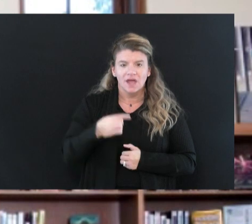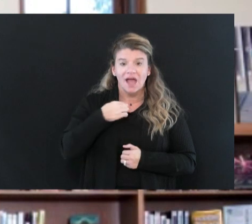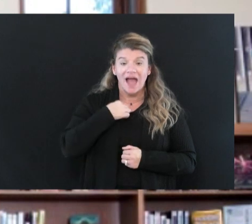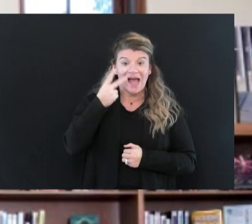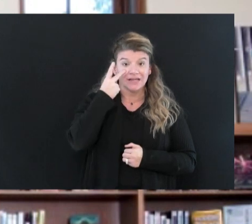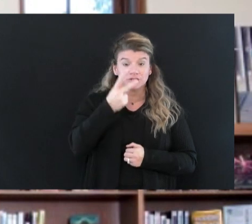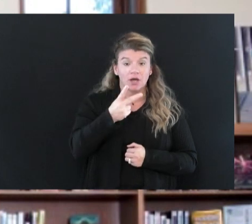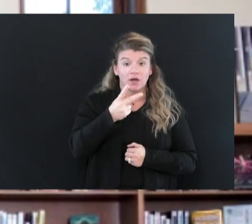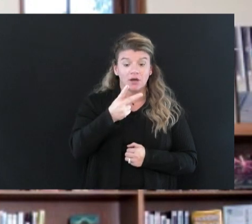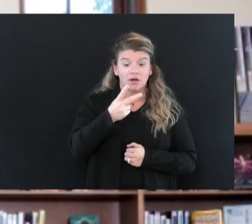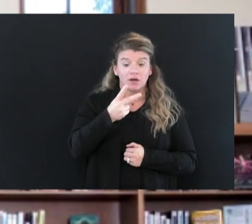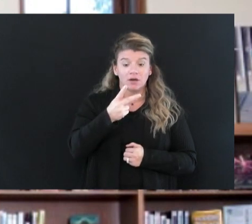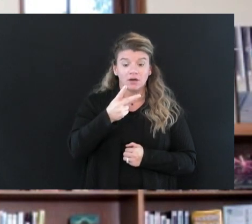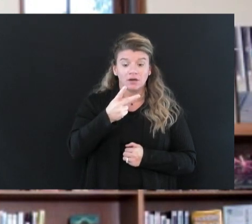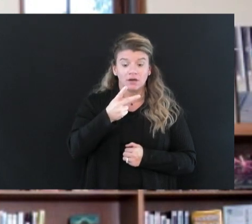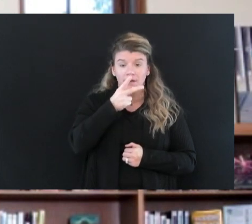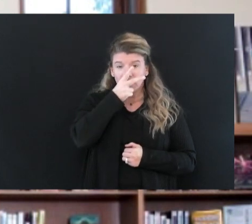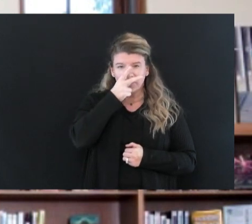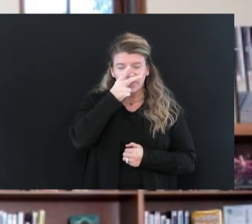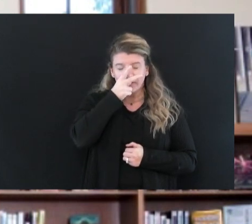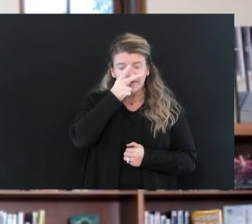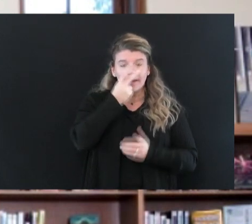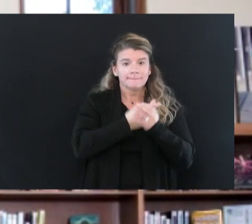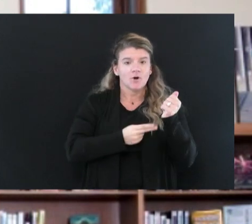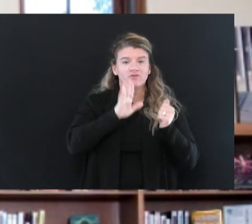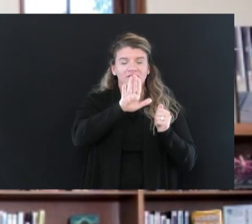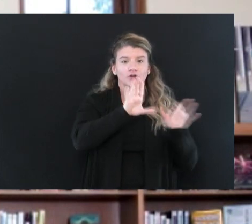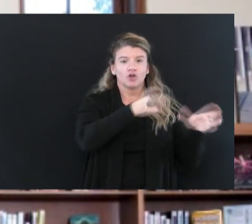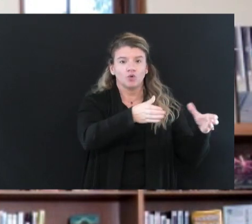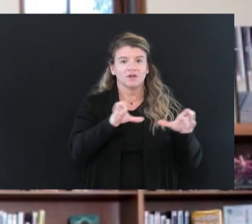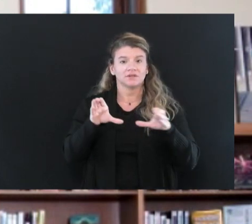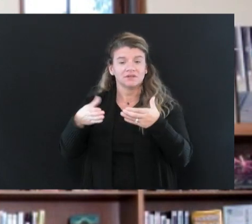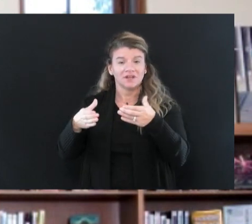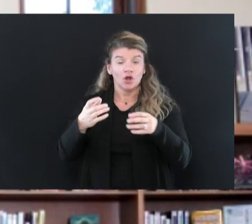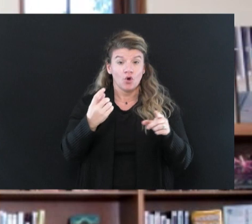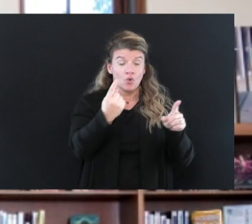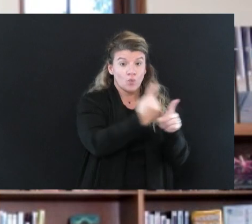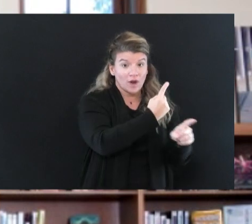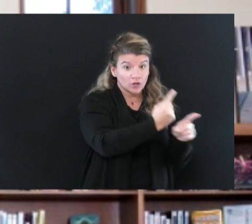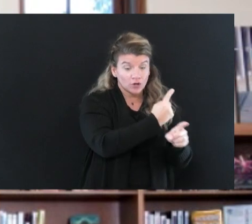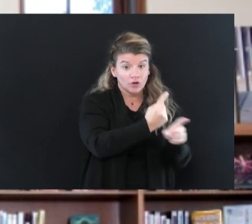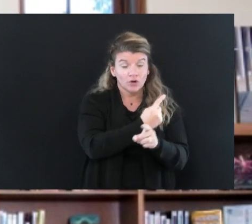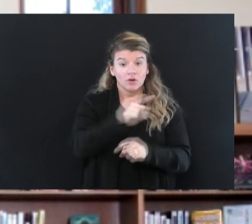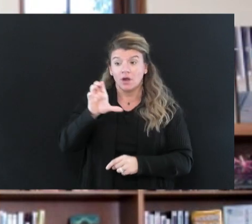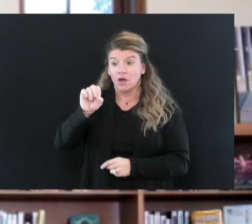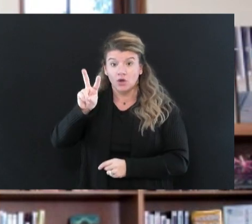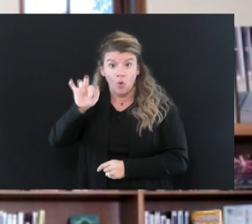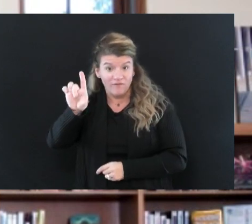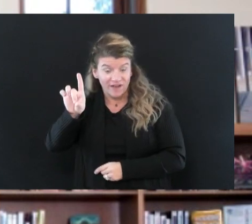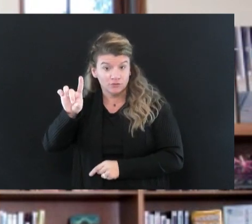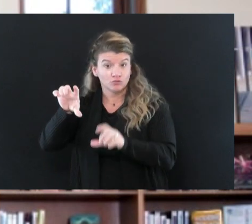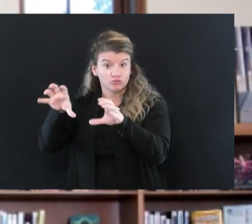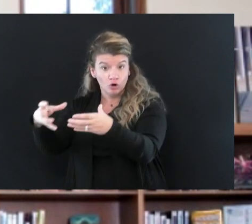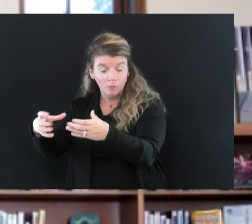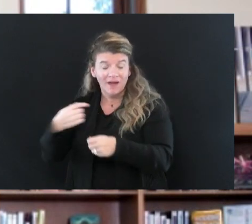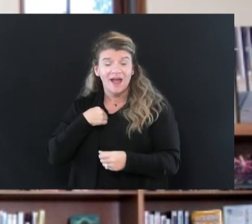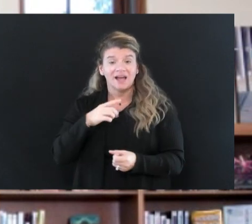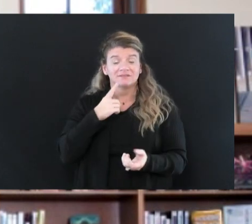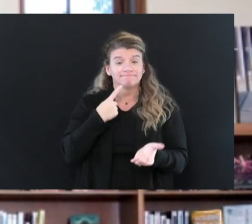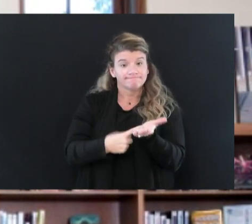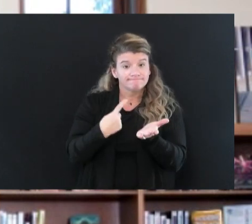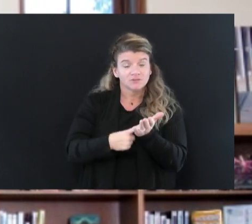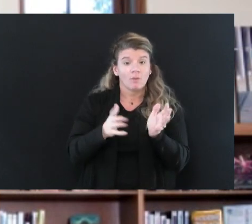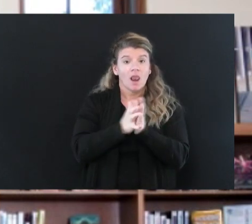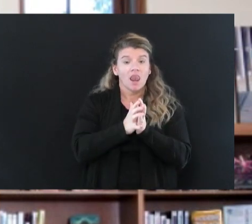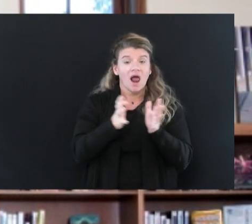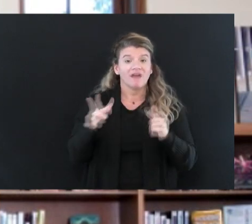units and some parts of the COVID unit, and talked to several of the staff and a few of the